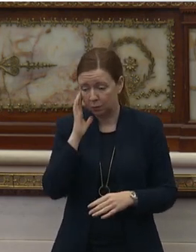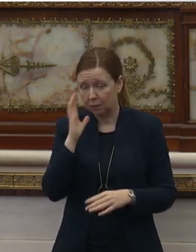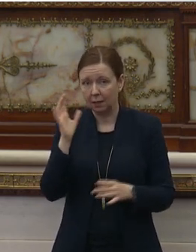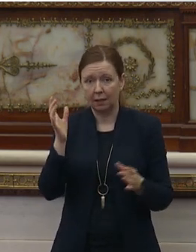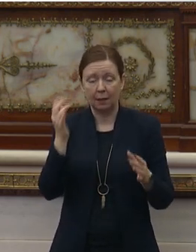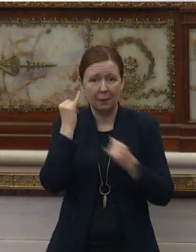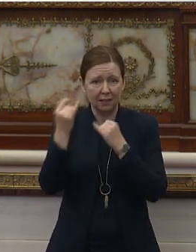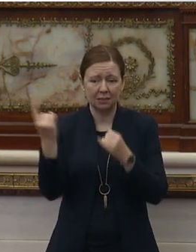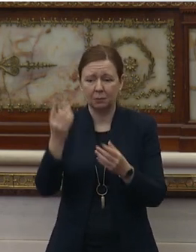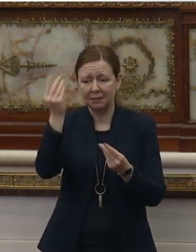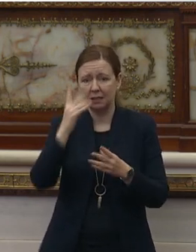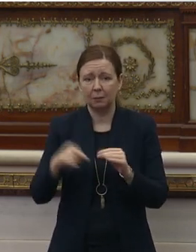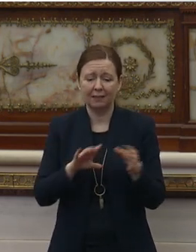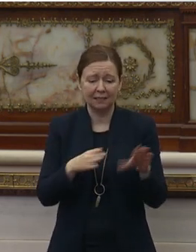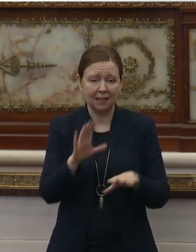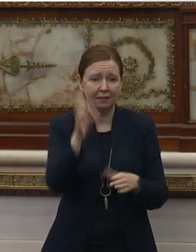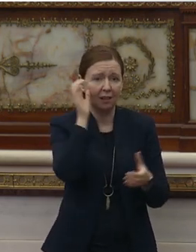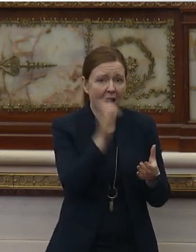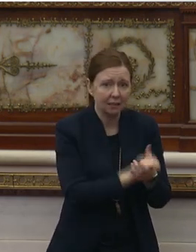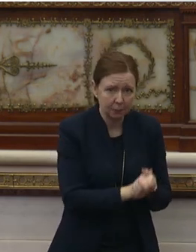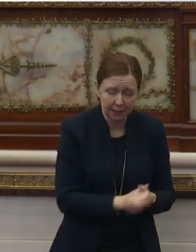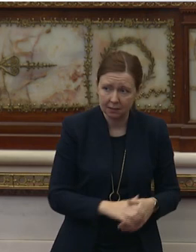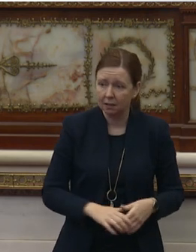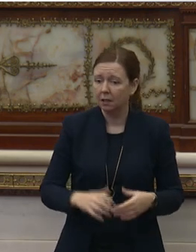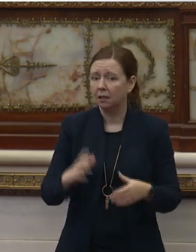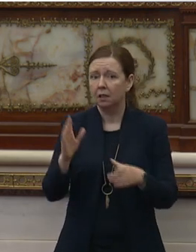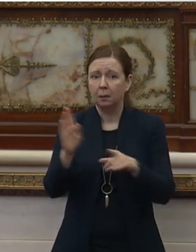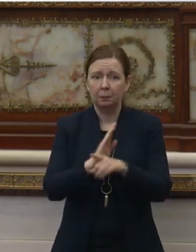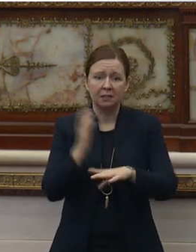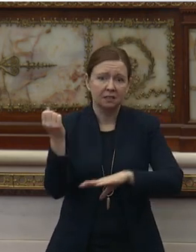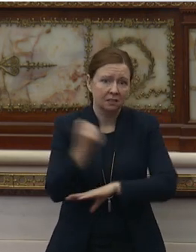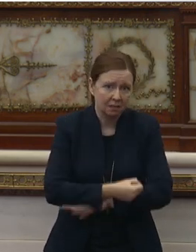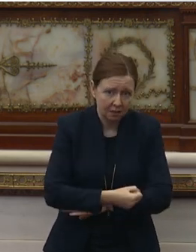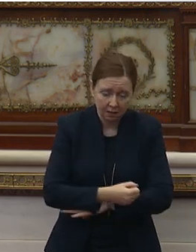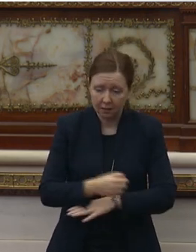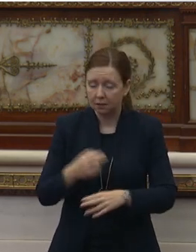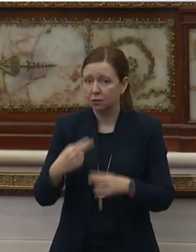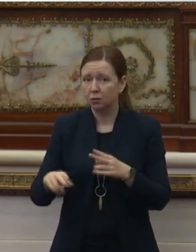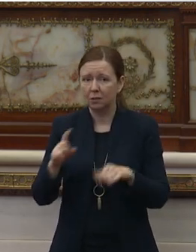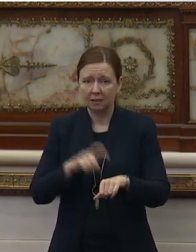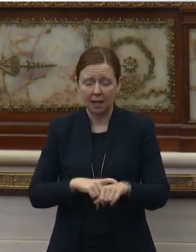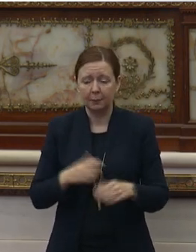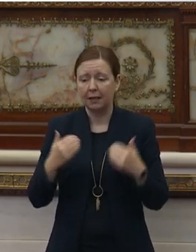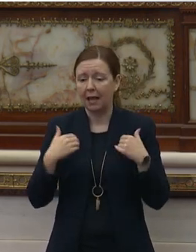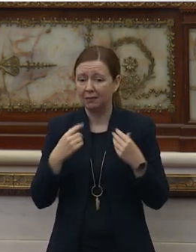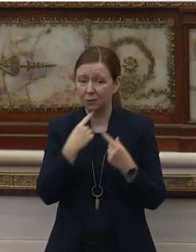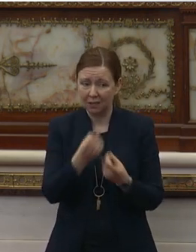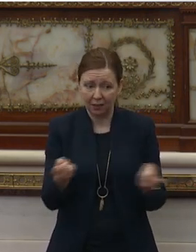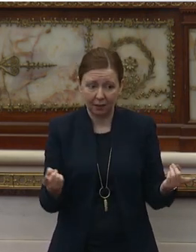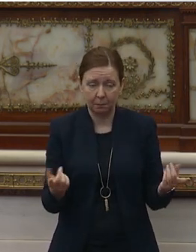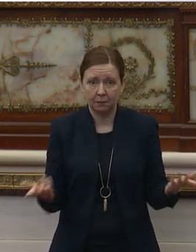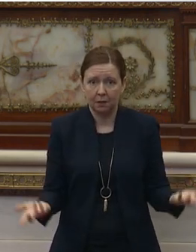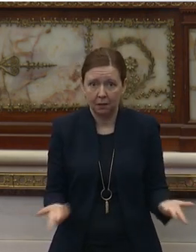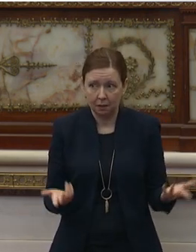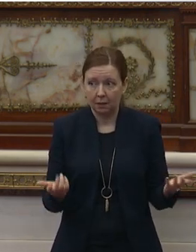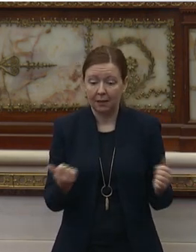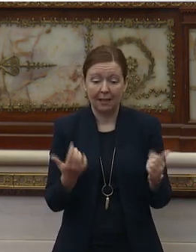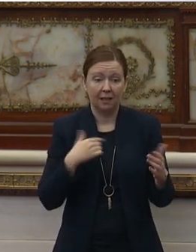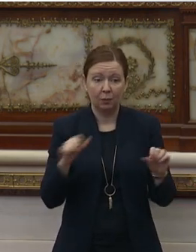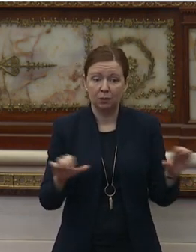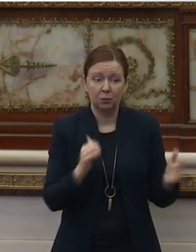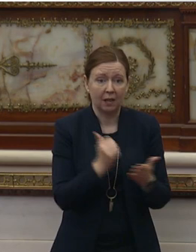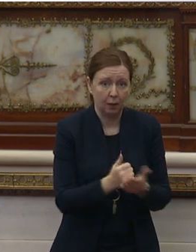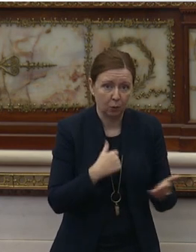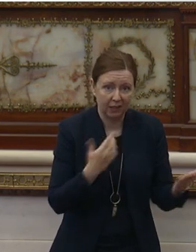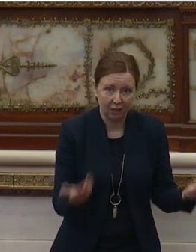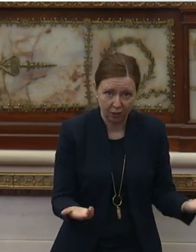telling you about the death of their husband and going out of business in a short period of time and just having to tell them, you know, anything we can do to help, we're